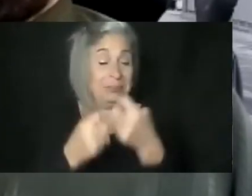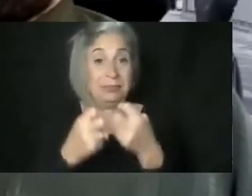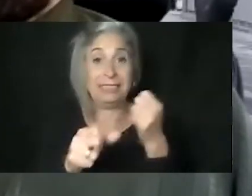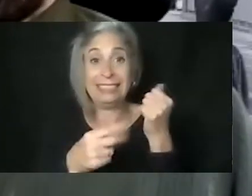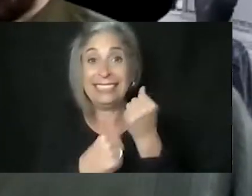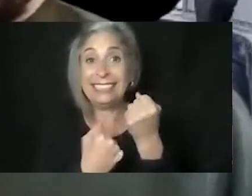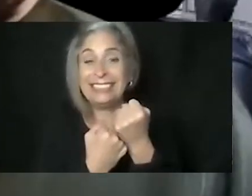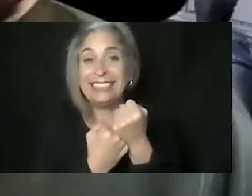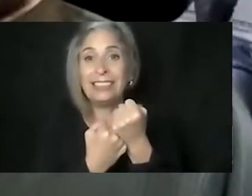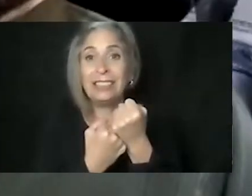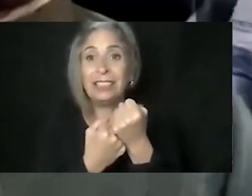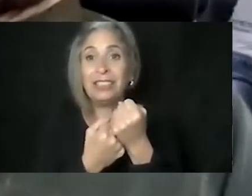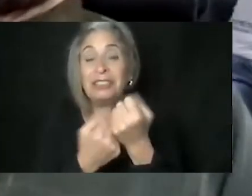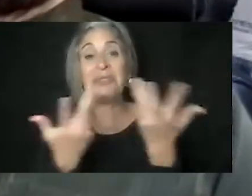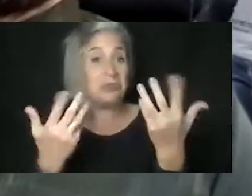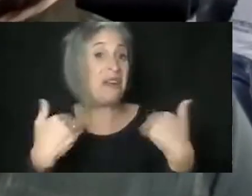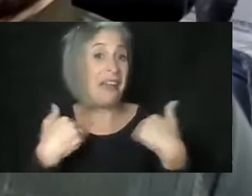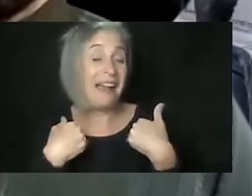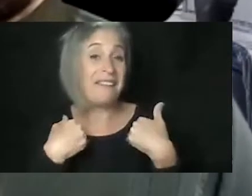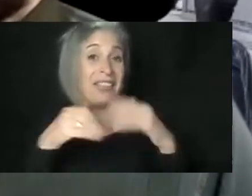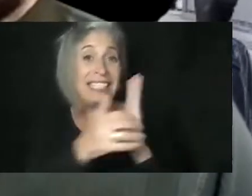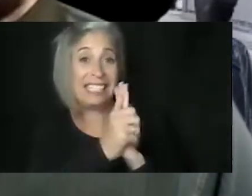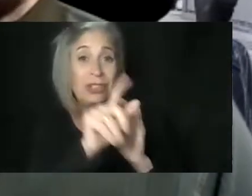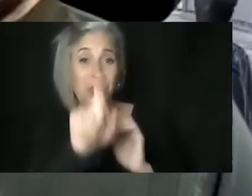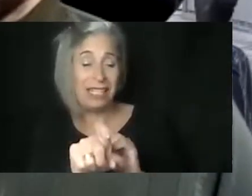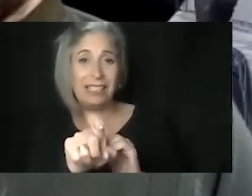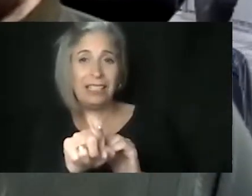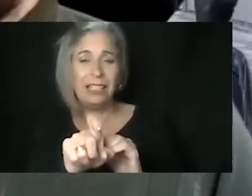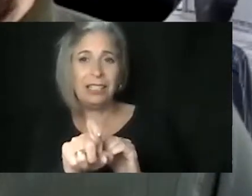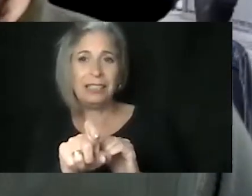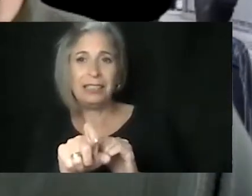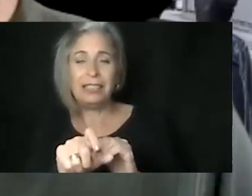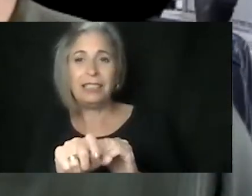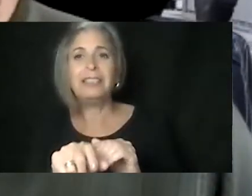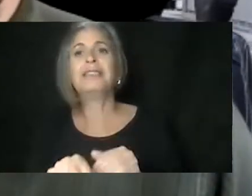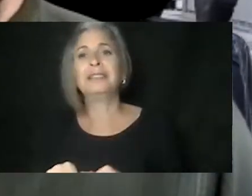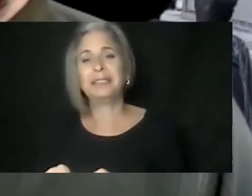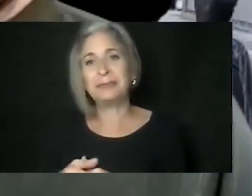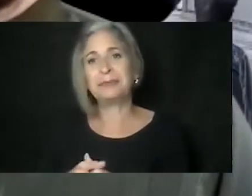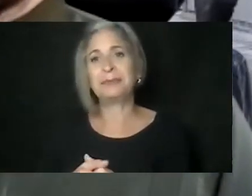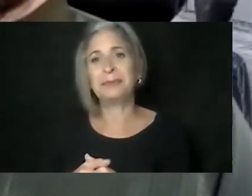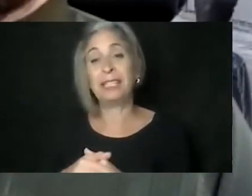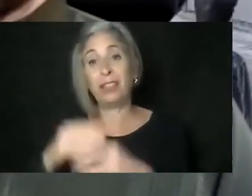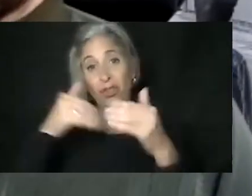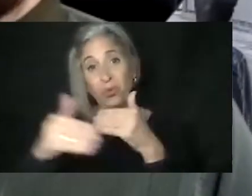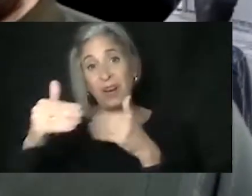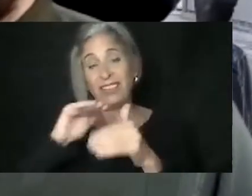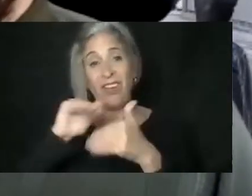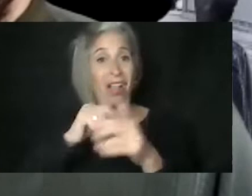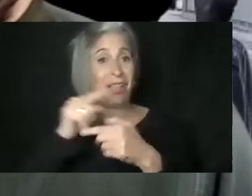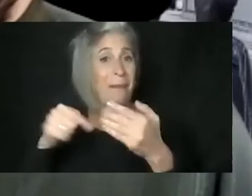assistance, you've probably got the skills that you need, at least when it comes to using assistive technology. And then the rest of it's just all